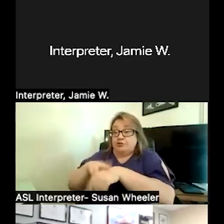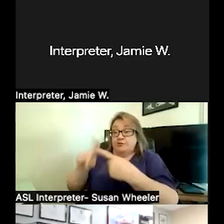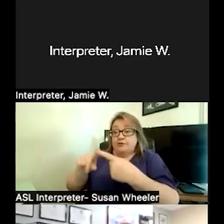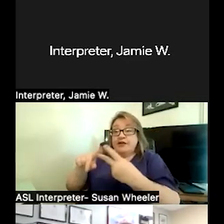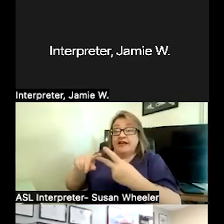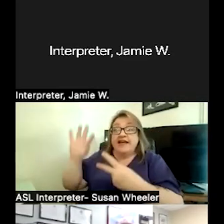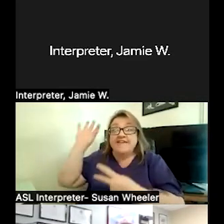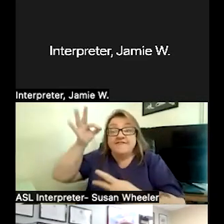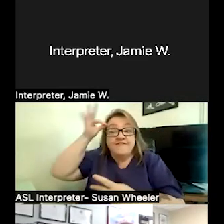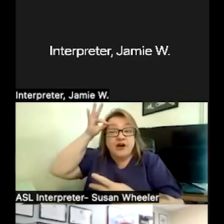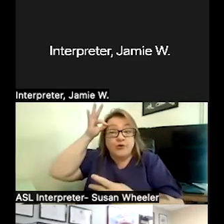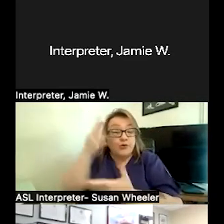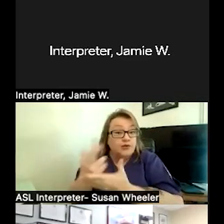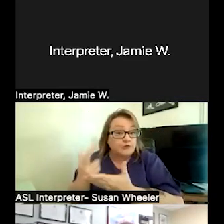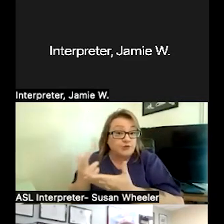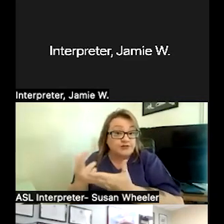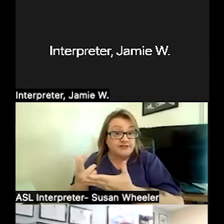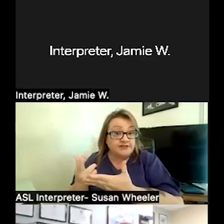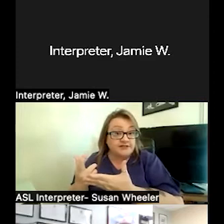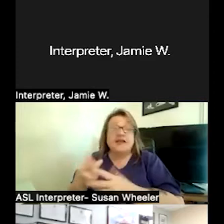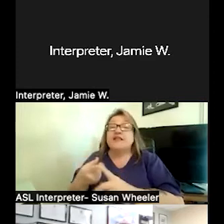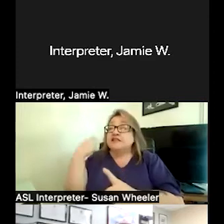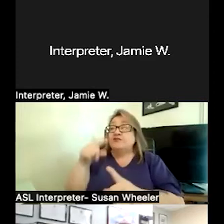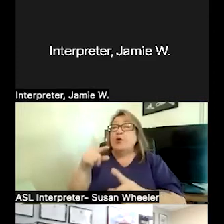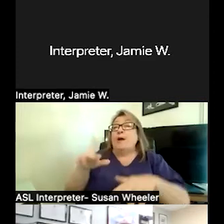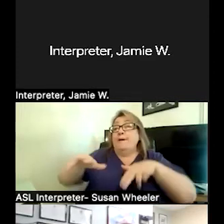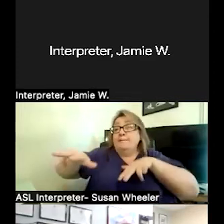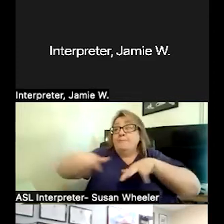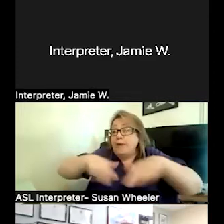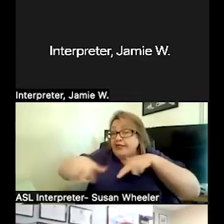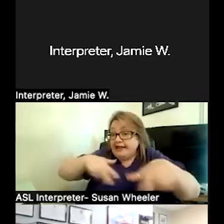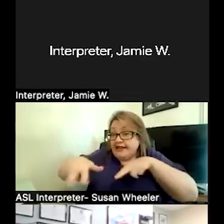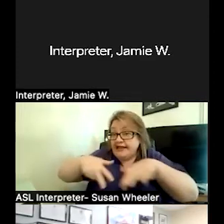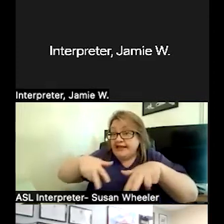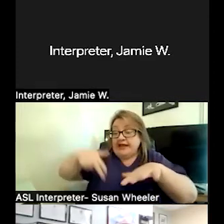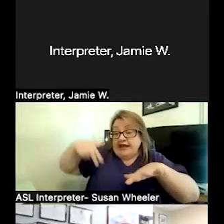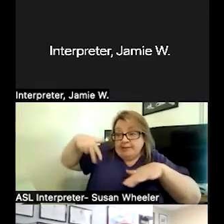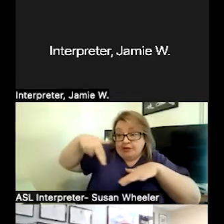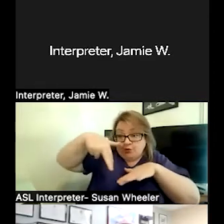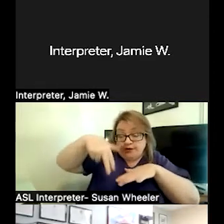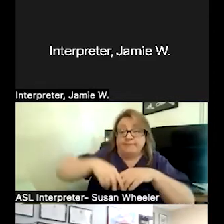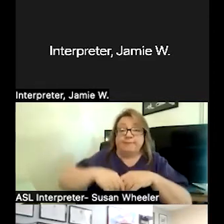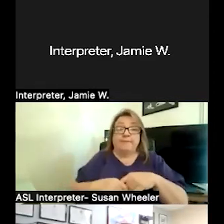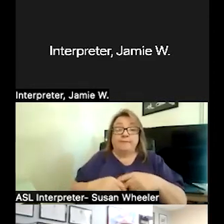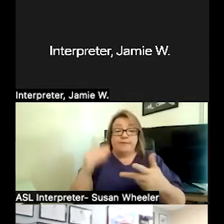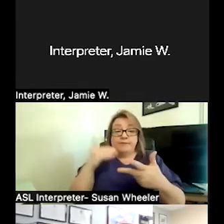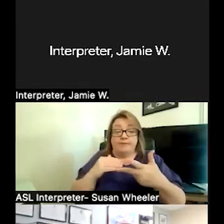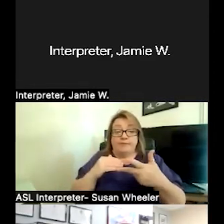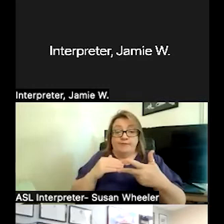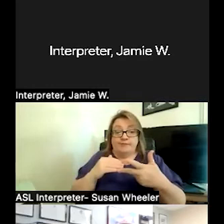available for these areas. This is for mobility and ambulatory impairment. Next.